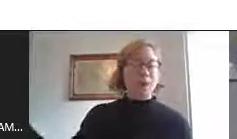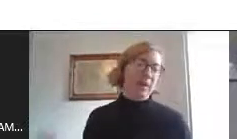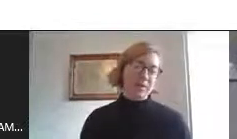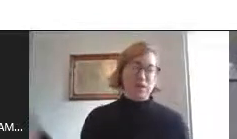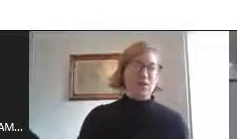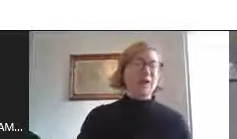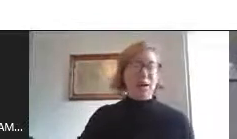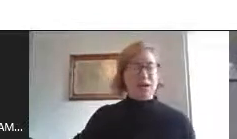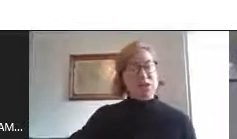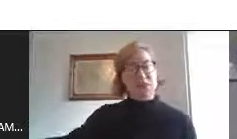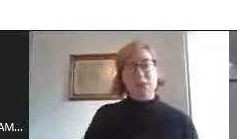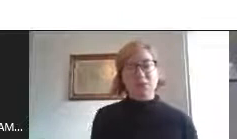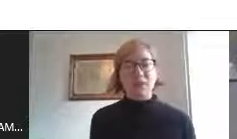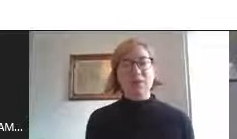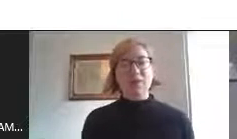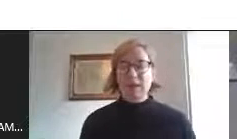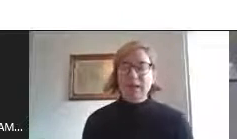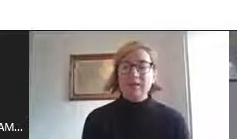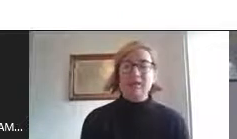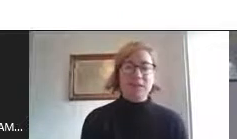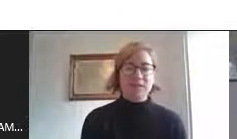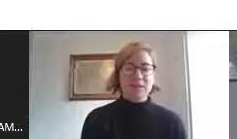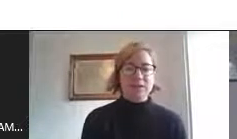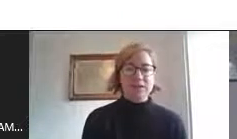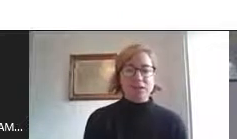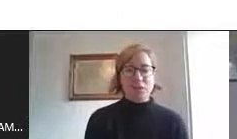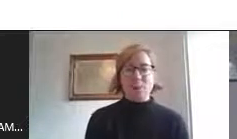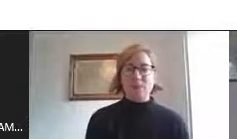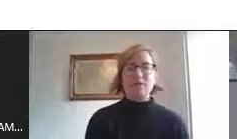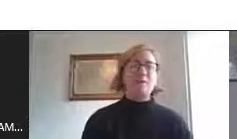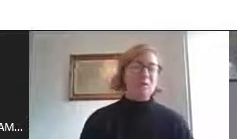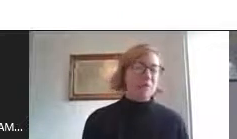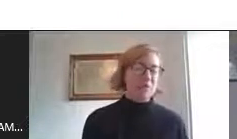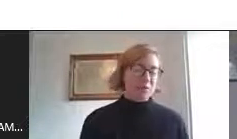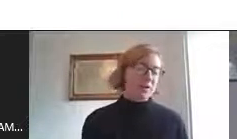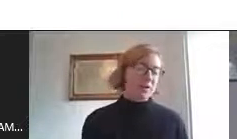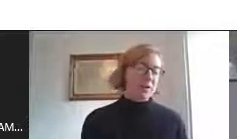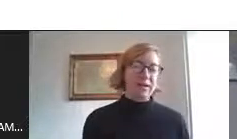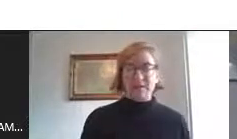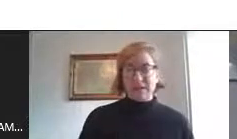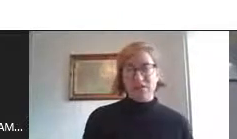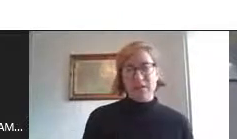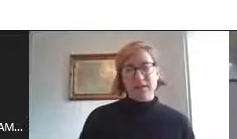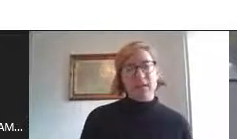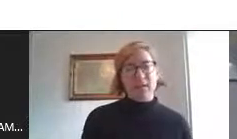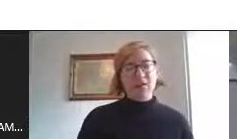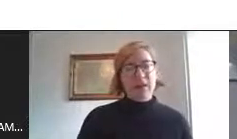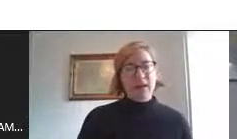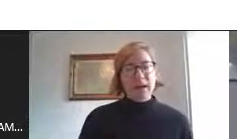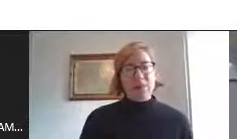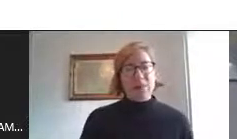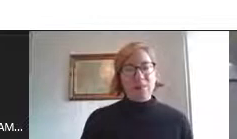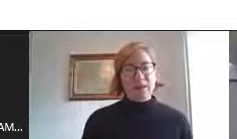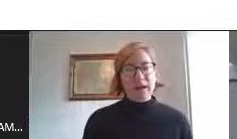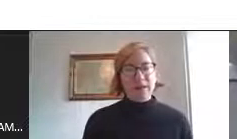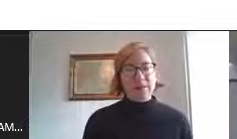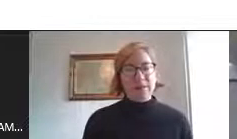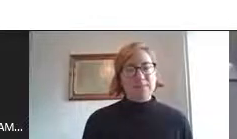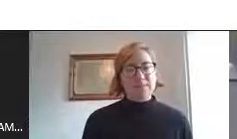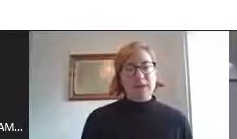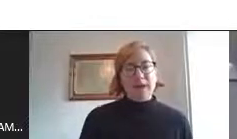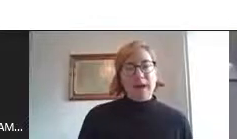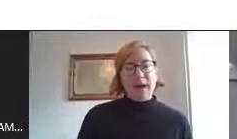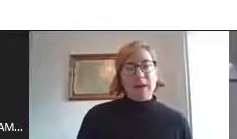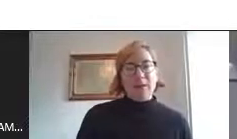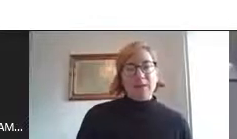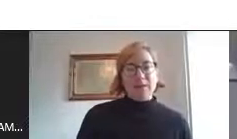for a month beyond then. So you're thinking like 2-3 months since they've started school, when we'd expect most children to kind of get into their stride and start